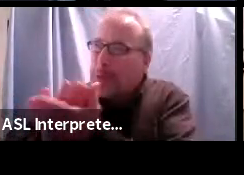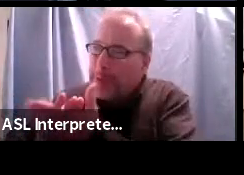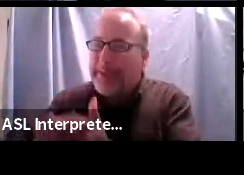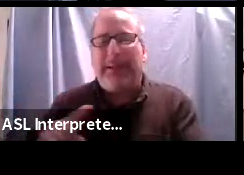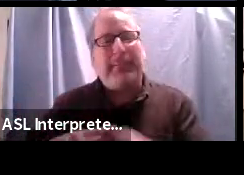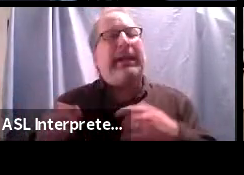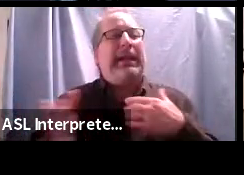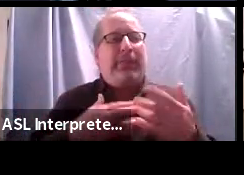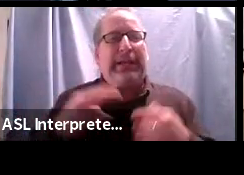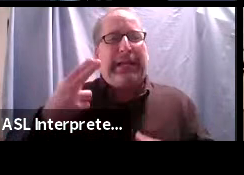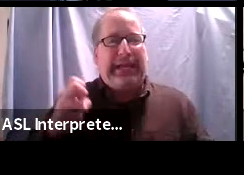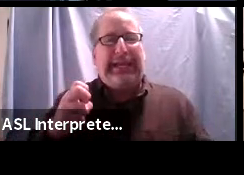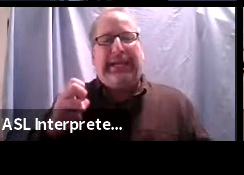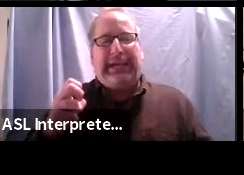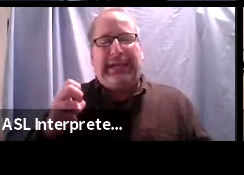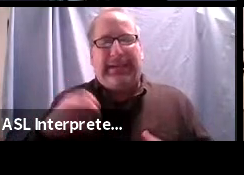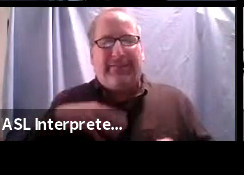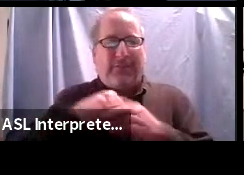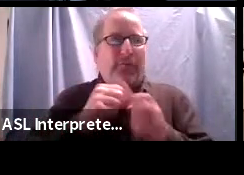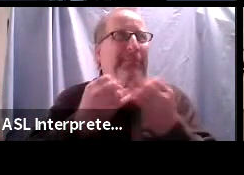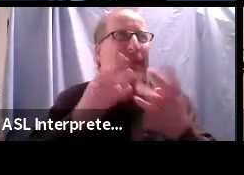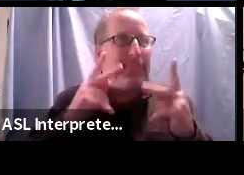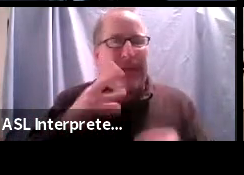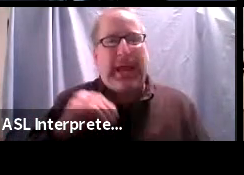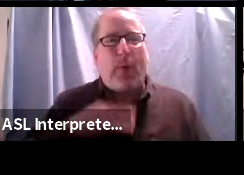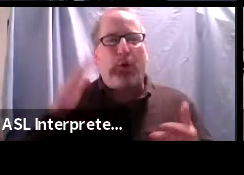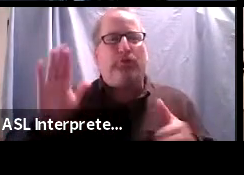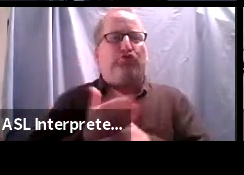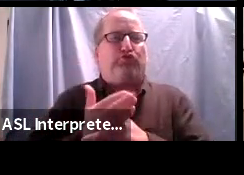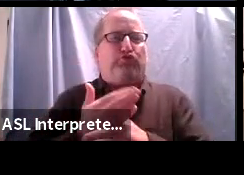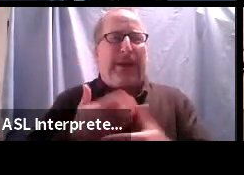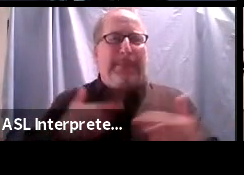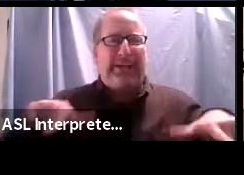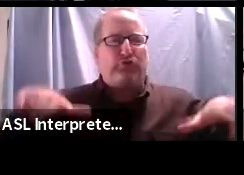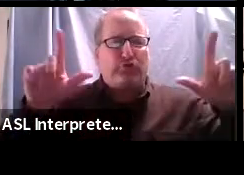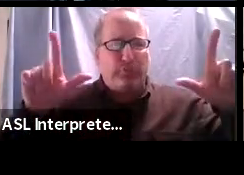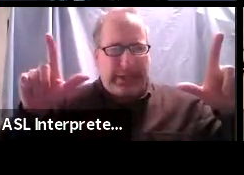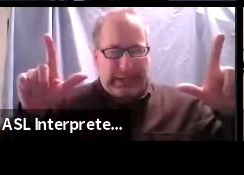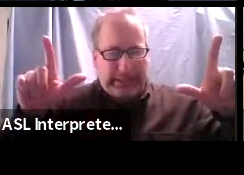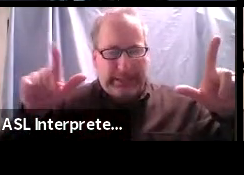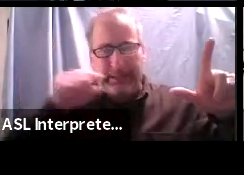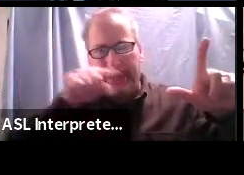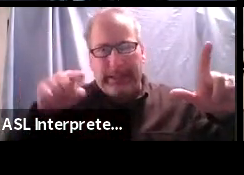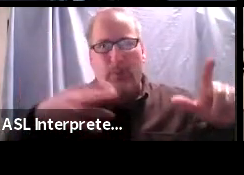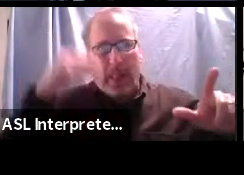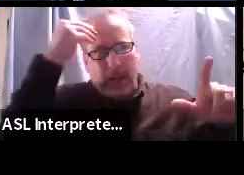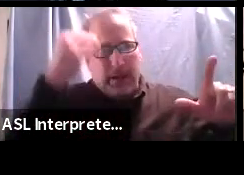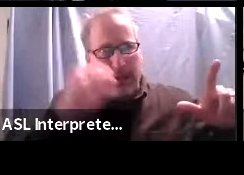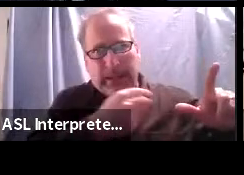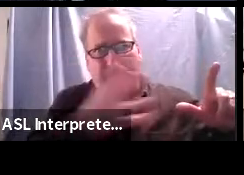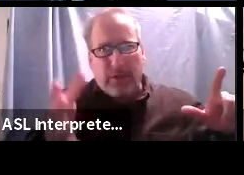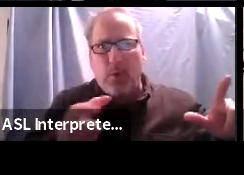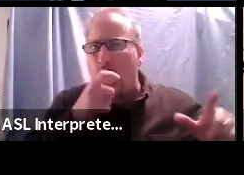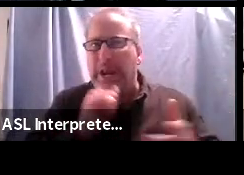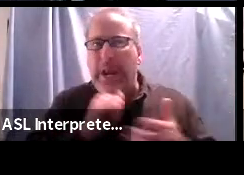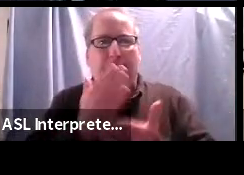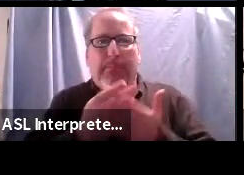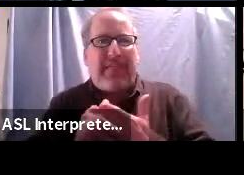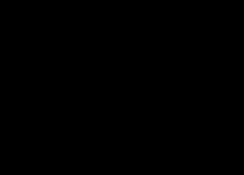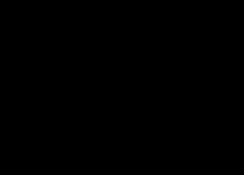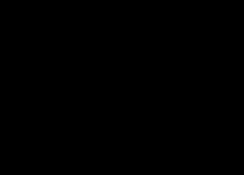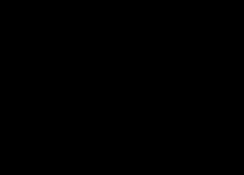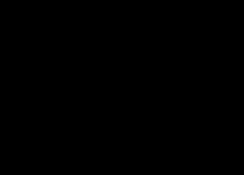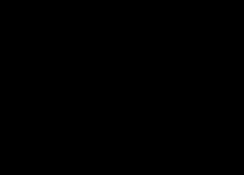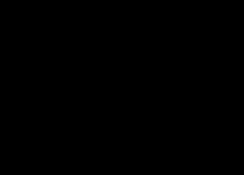with everyone who's been involved. And I'm going to share my screen briefly. And it's something that we will let everyone who's not a part of this meeting today know